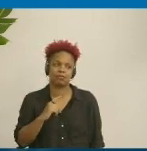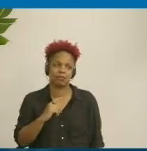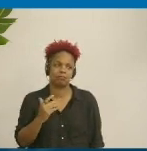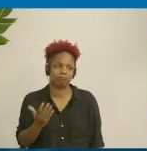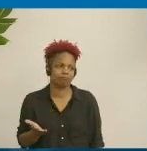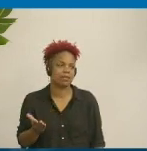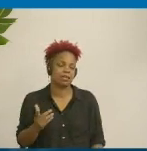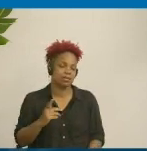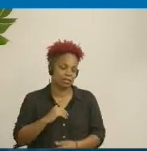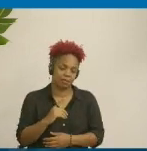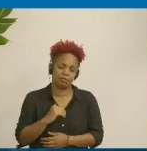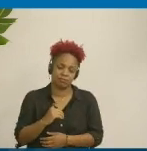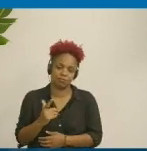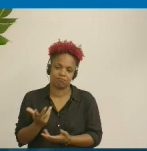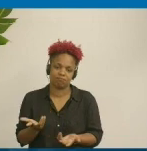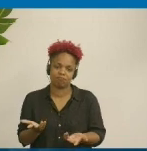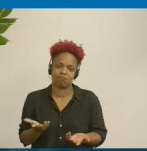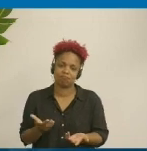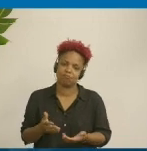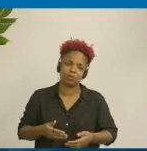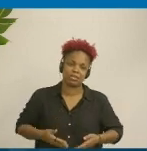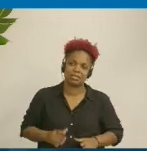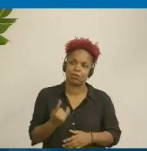It is therefore urgent to profoundly